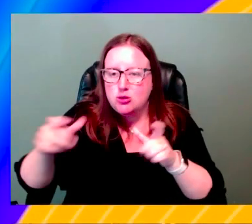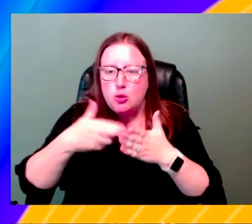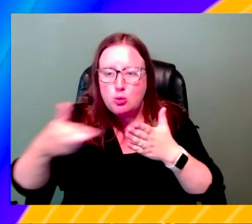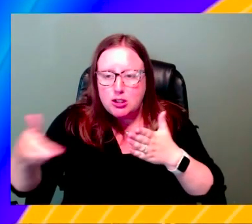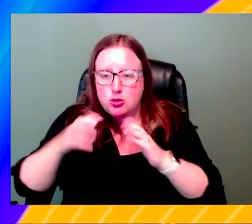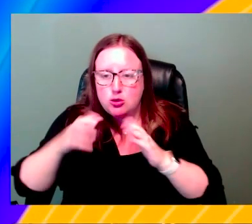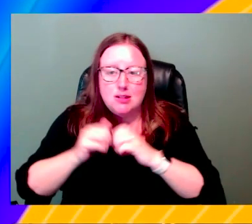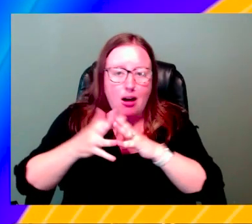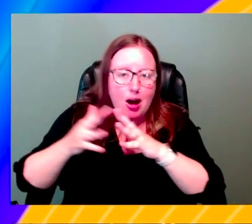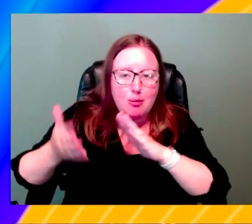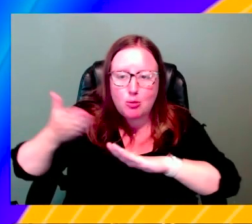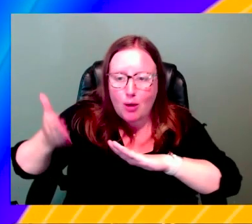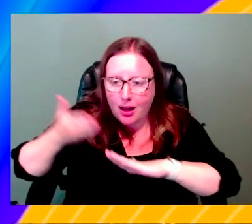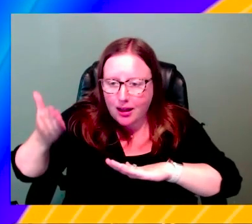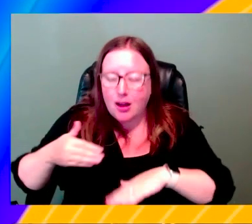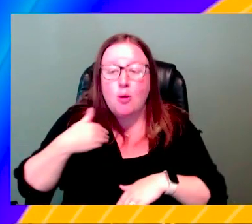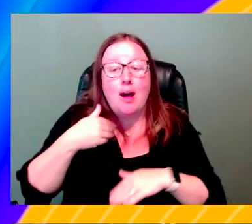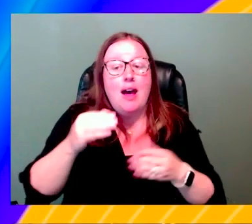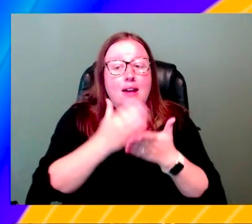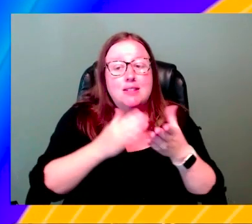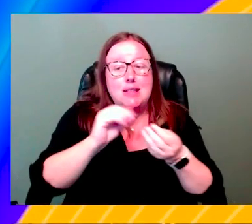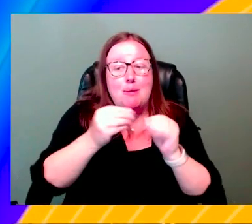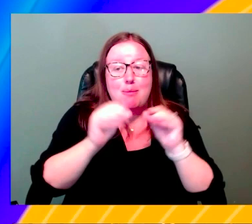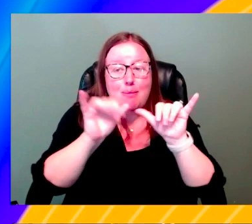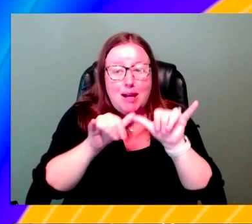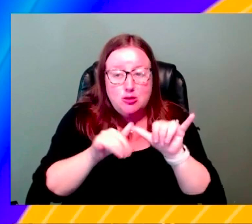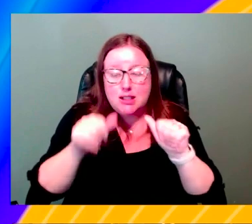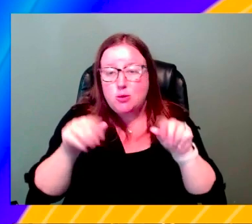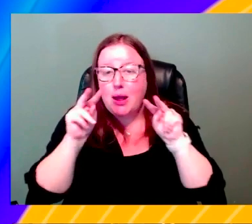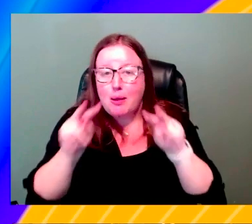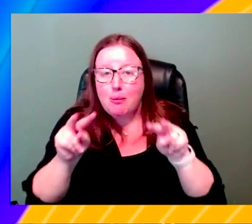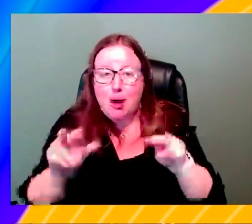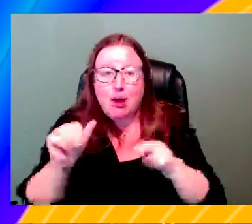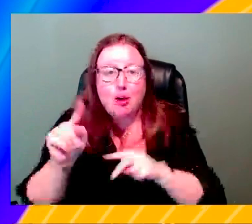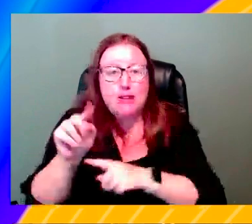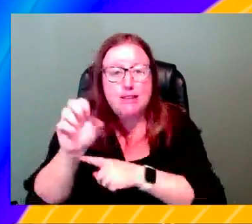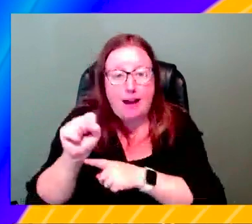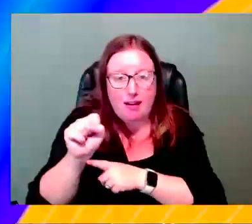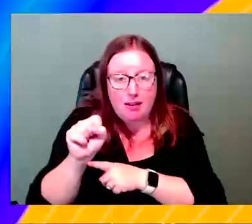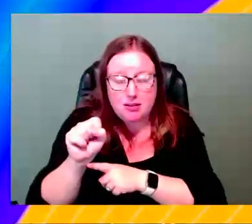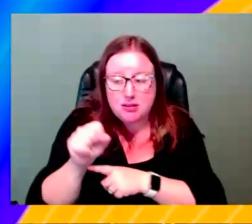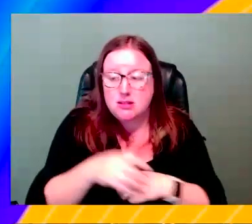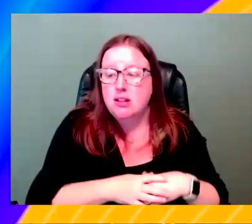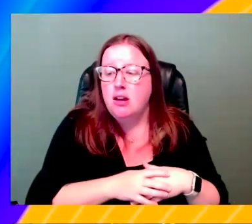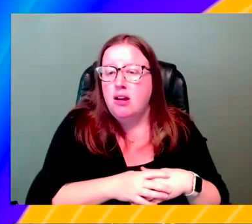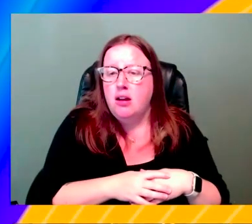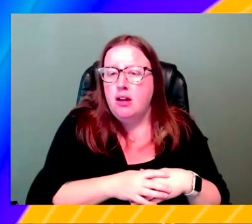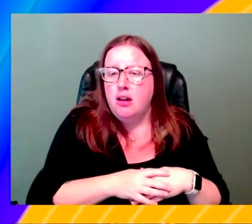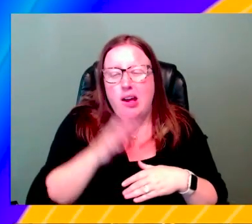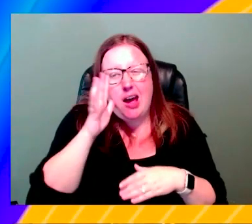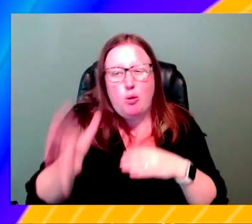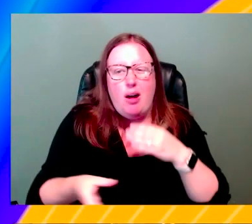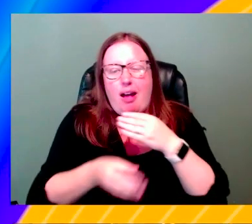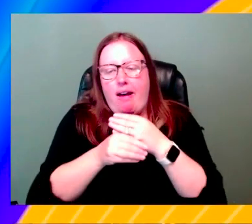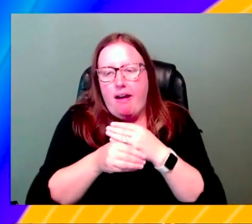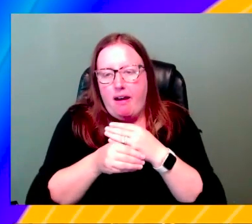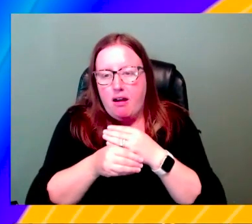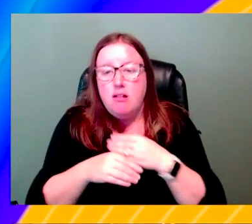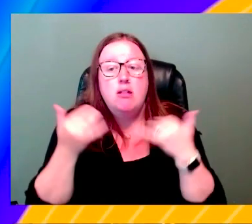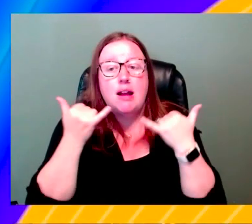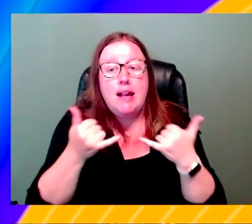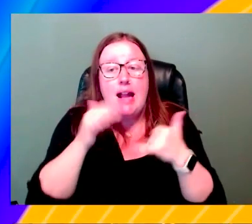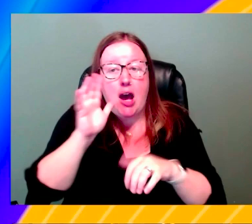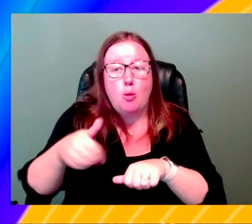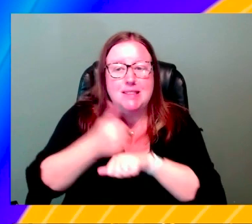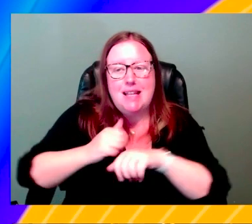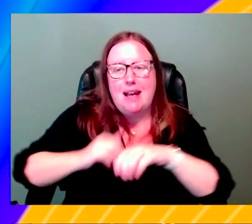We're going to turn on some metrics so that we can monitor the status of it. Okay. Right? Let's add it. And now we're going to set some capacity,